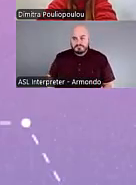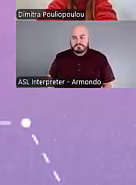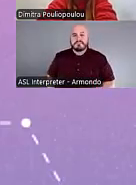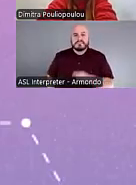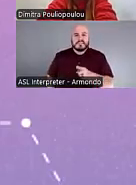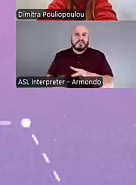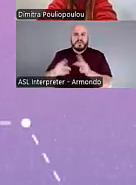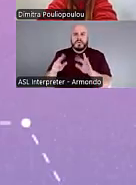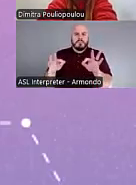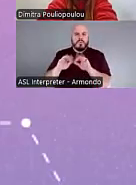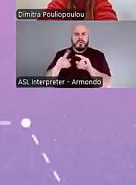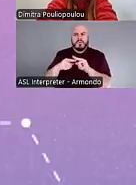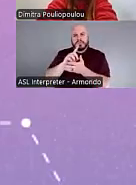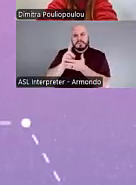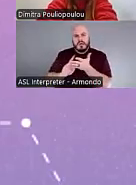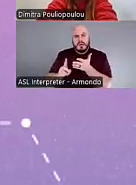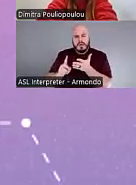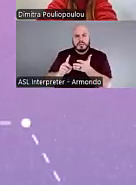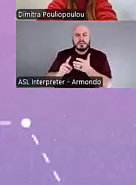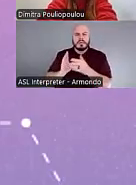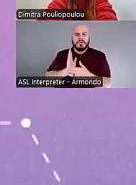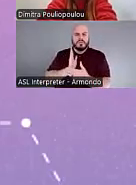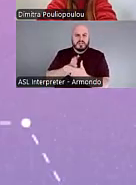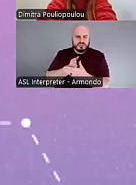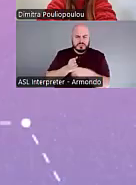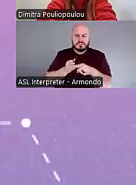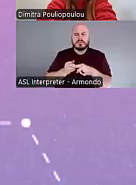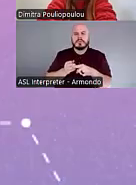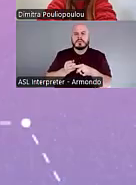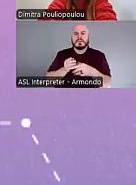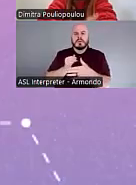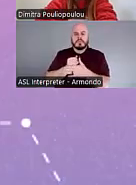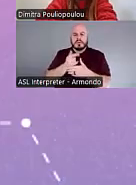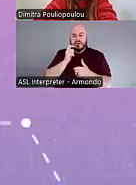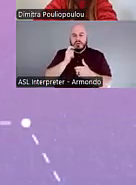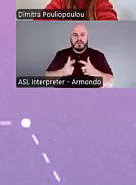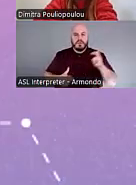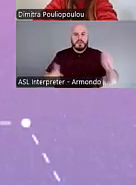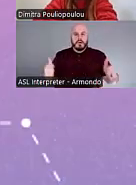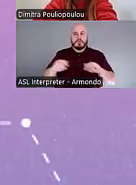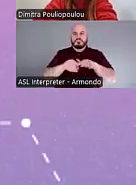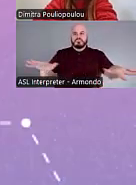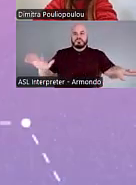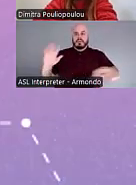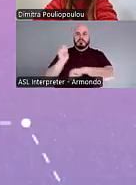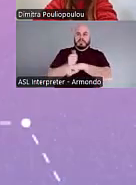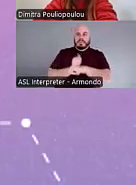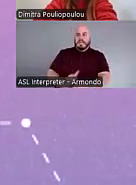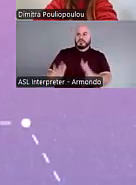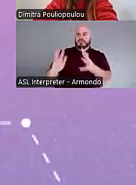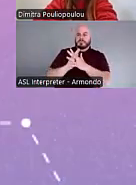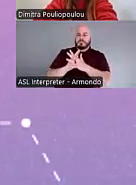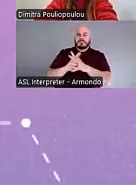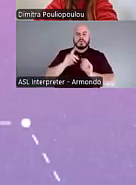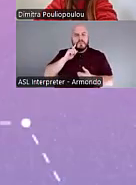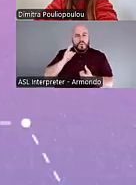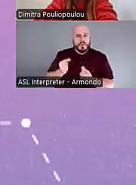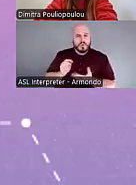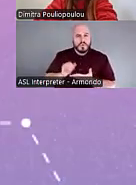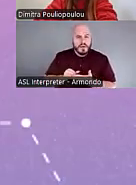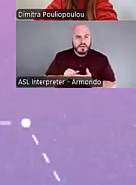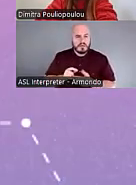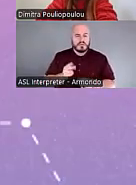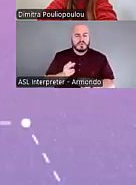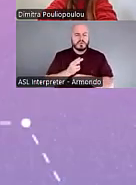designing an intervention that we were expecting to have a large-scale implementation. To do that, we used a